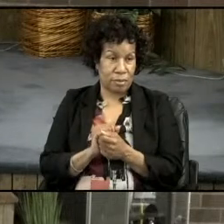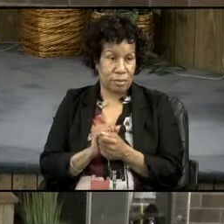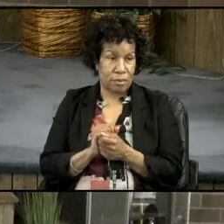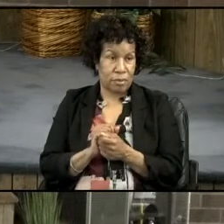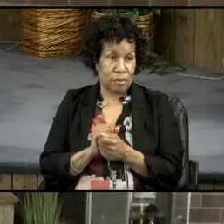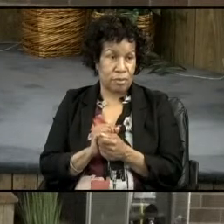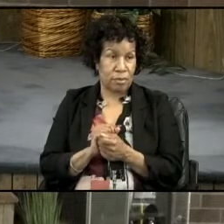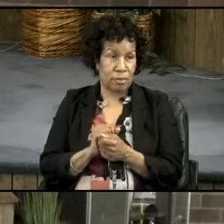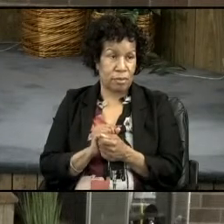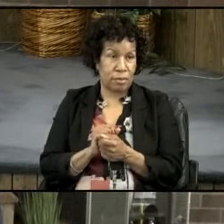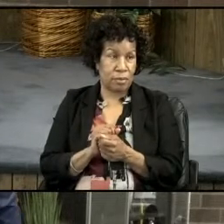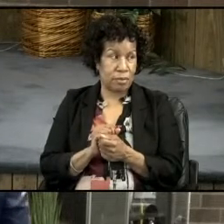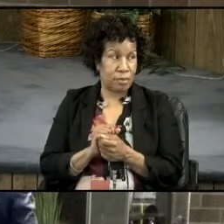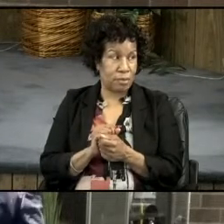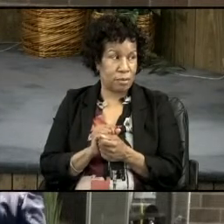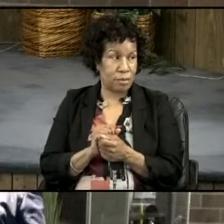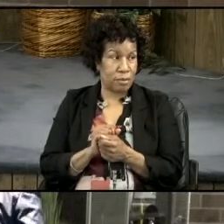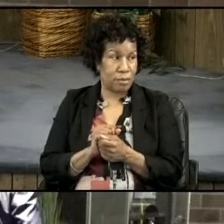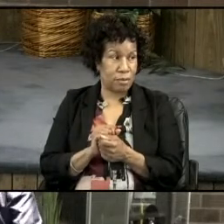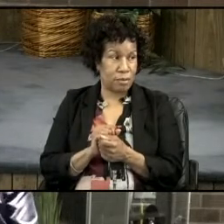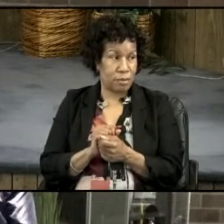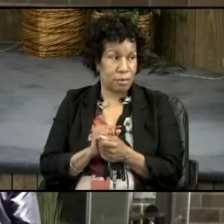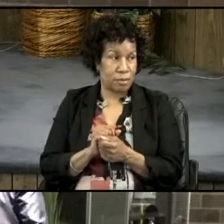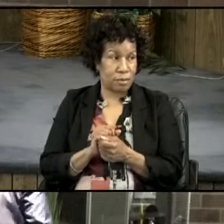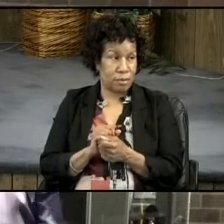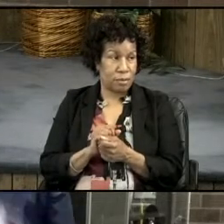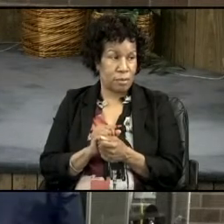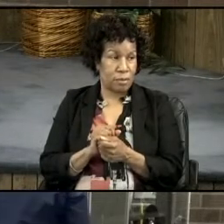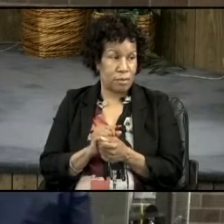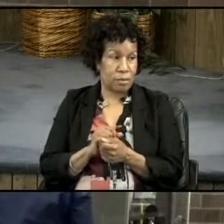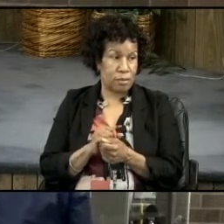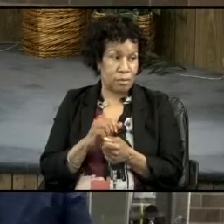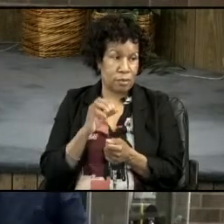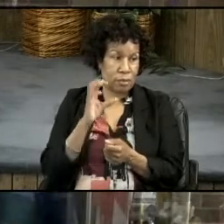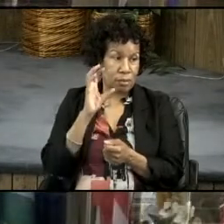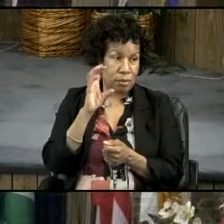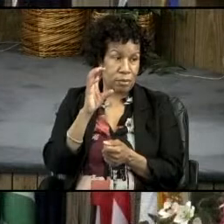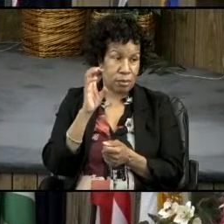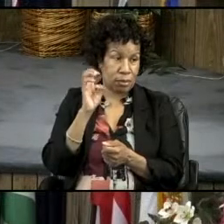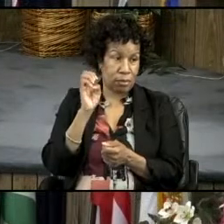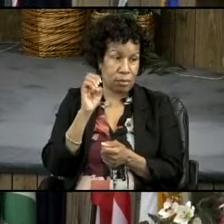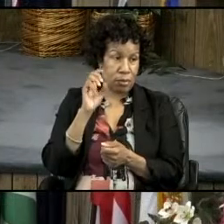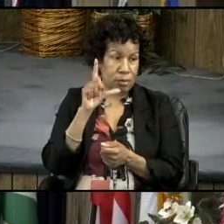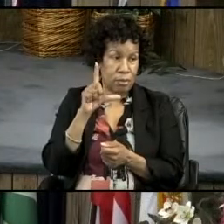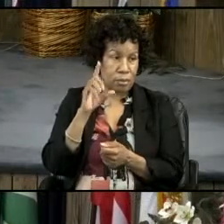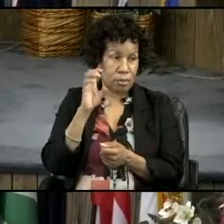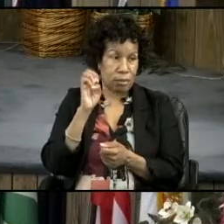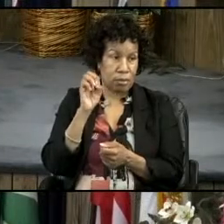Women, little girls, men, little boys, old men. Michael!